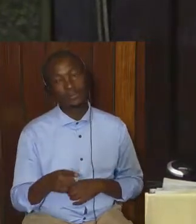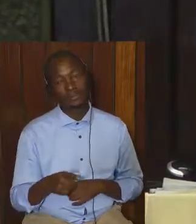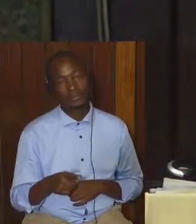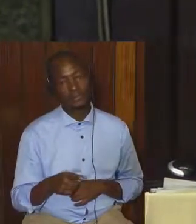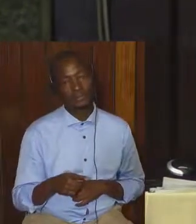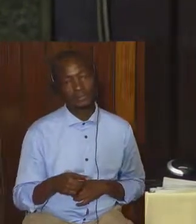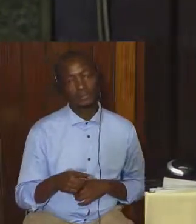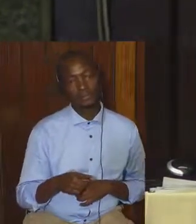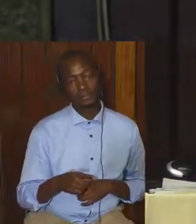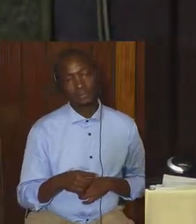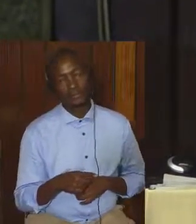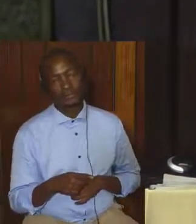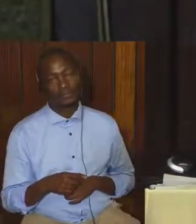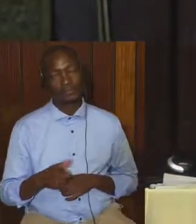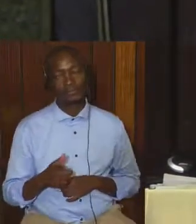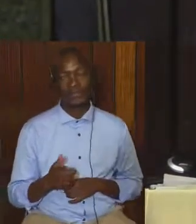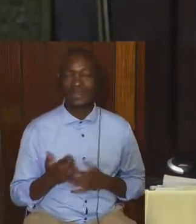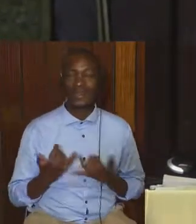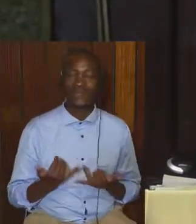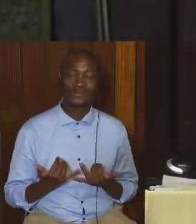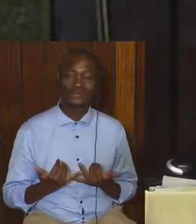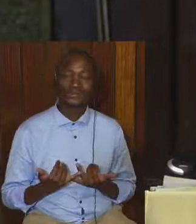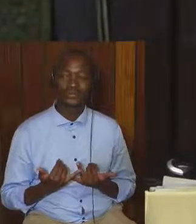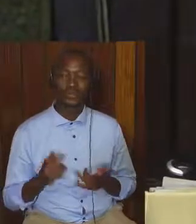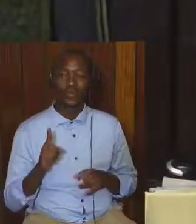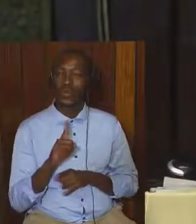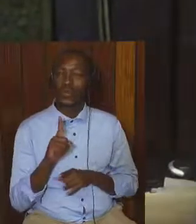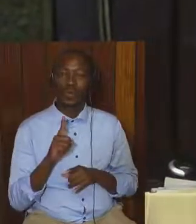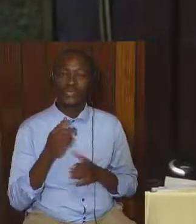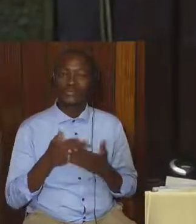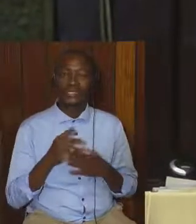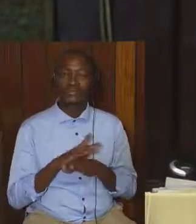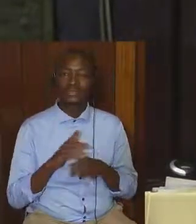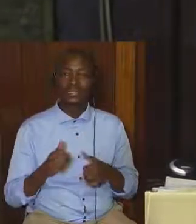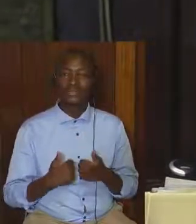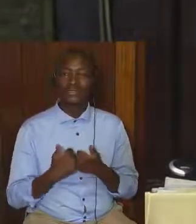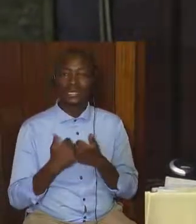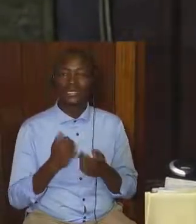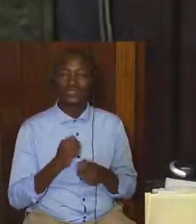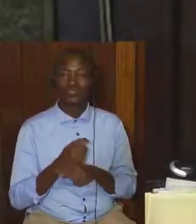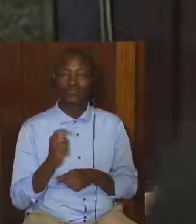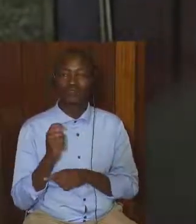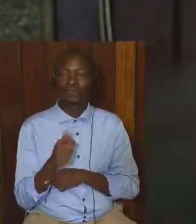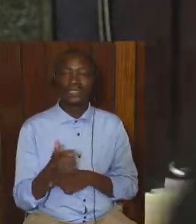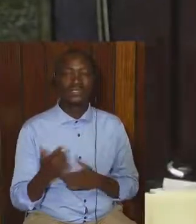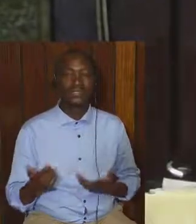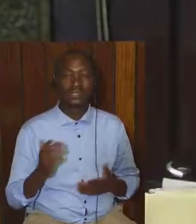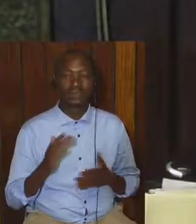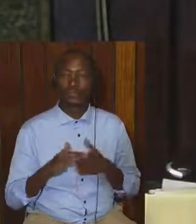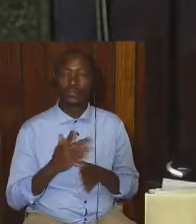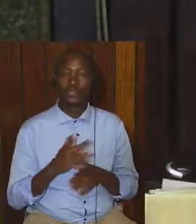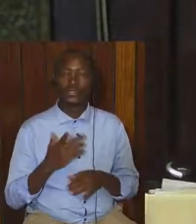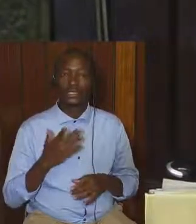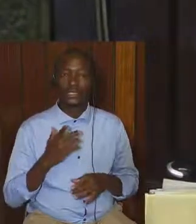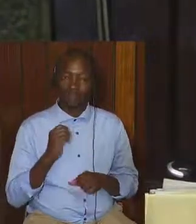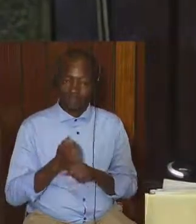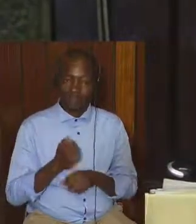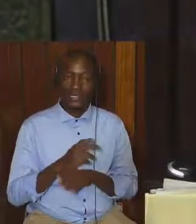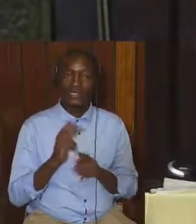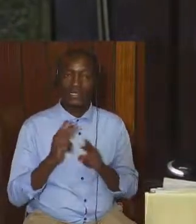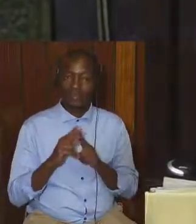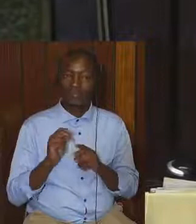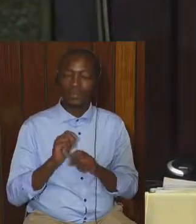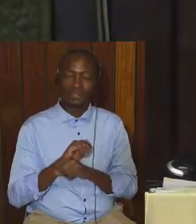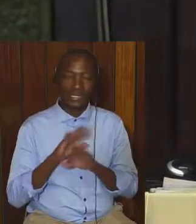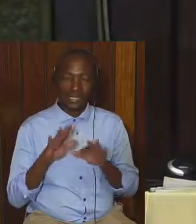Now, what could be the challenge around settling the amount? Because they made it very clear, that company, that